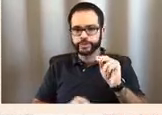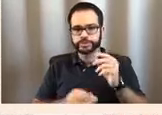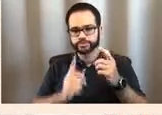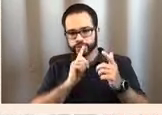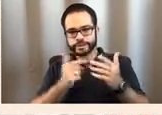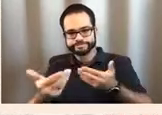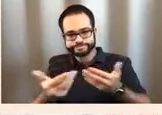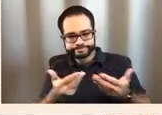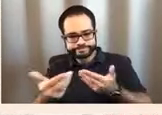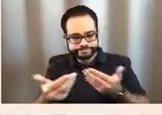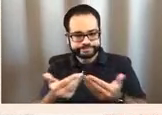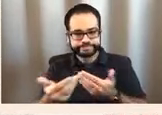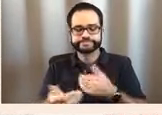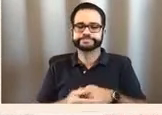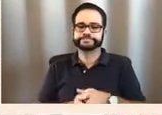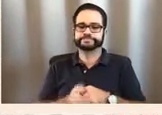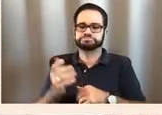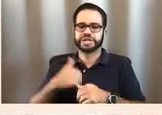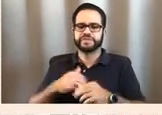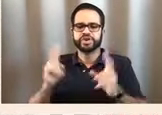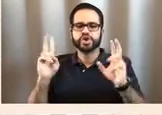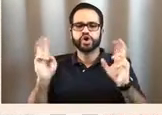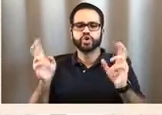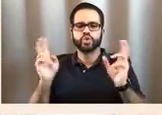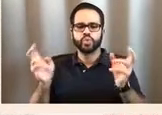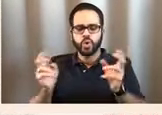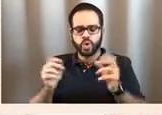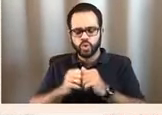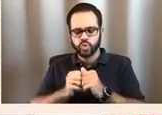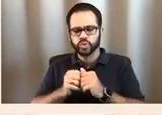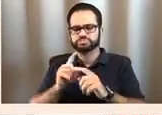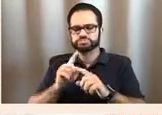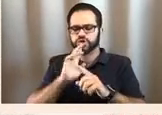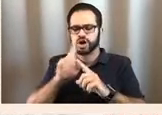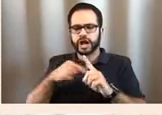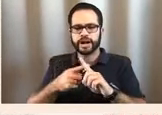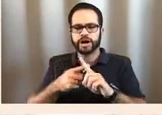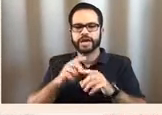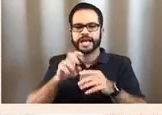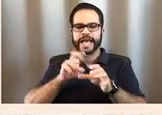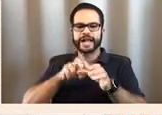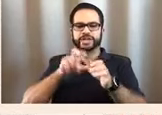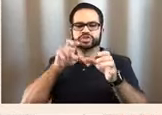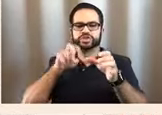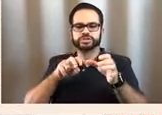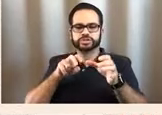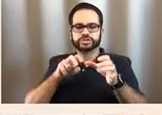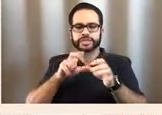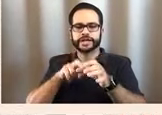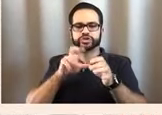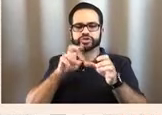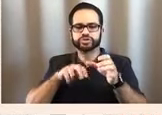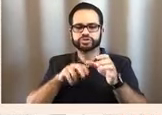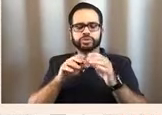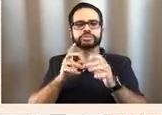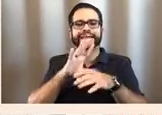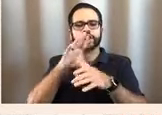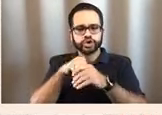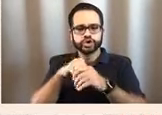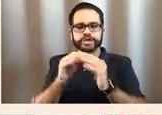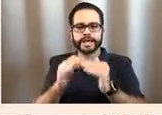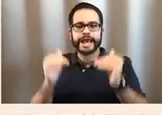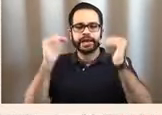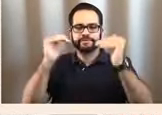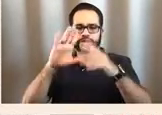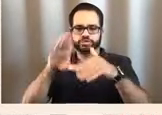by Elaine Hall about exclusion elevates all. And we really feel like when people and